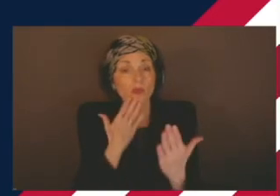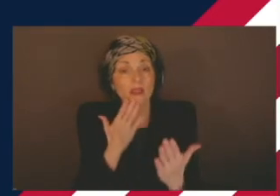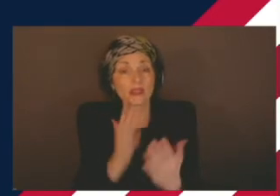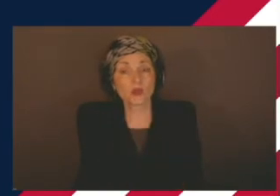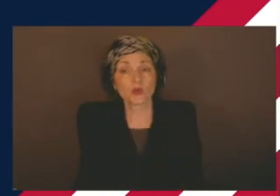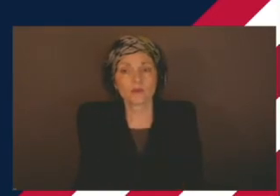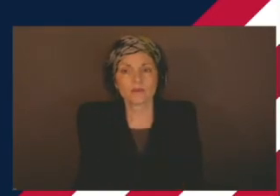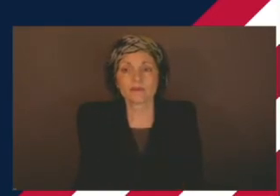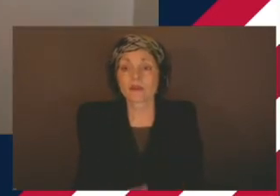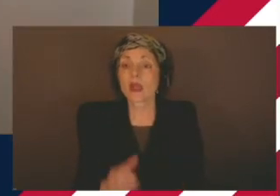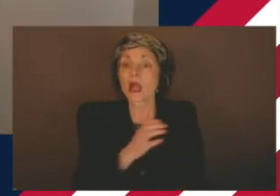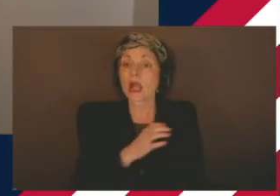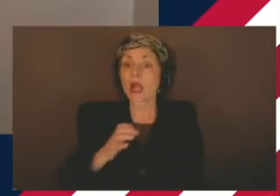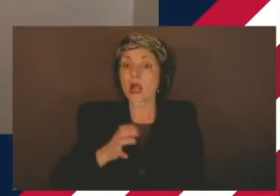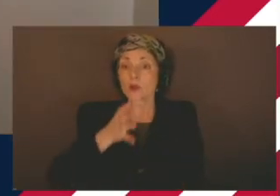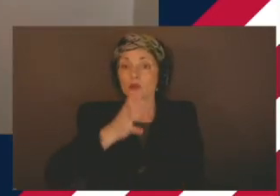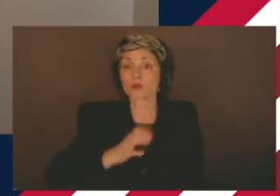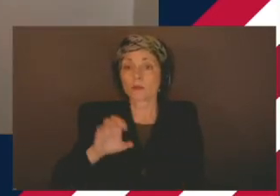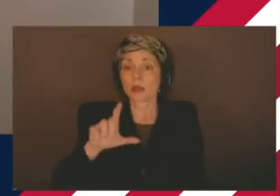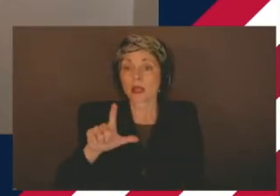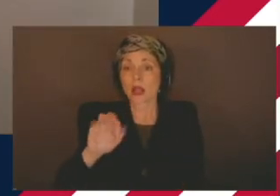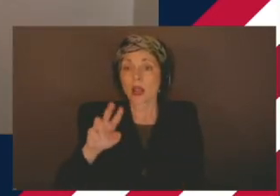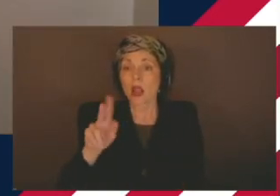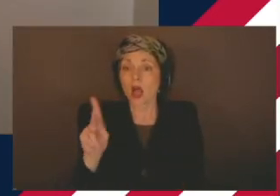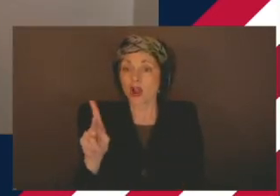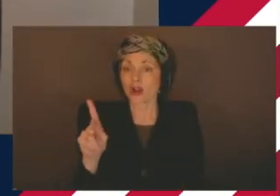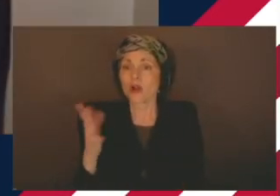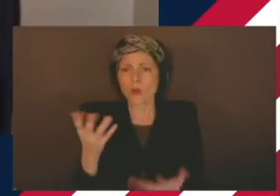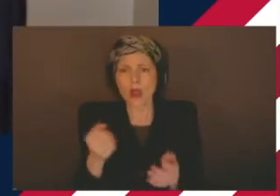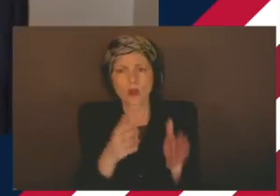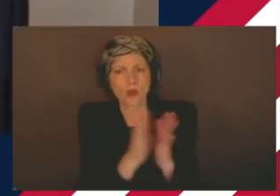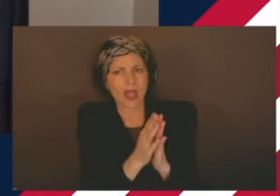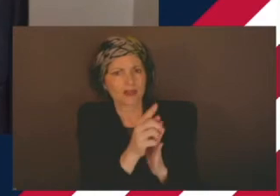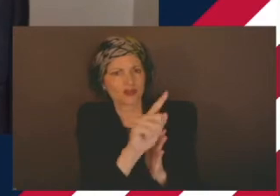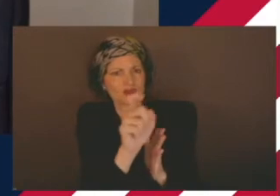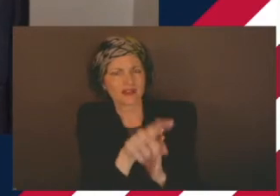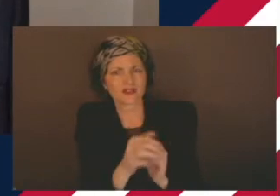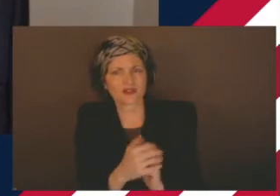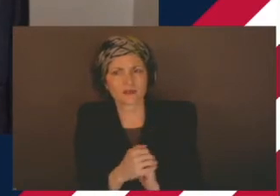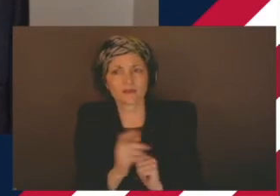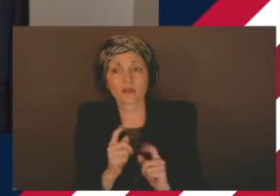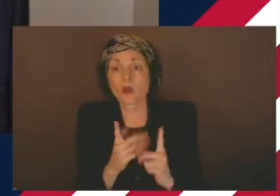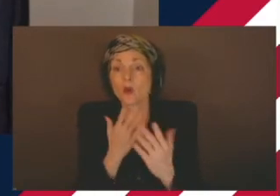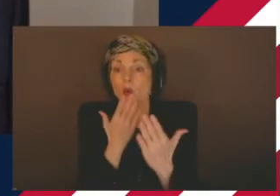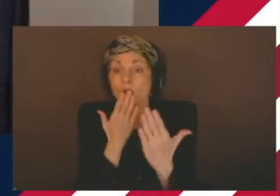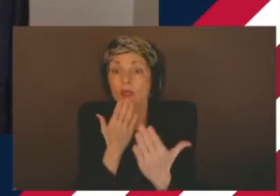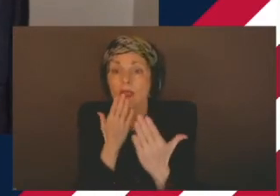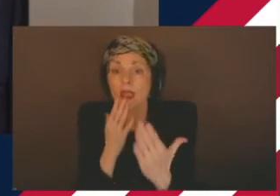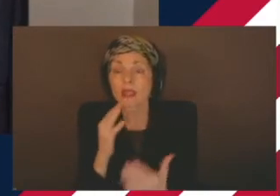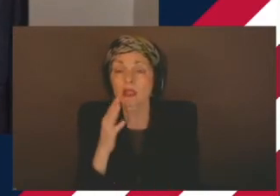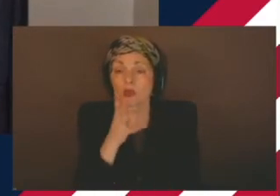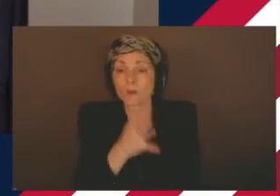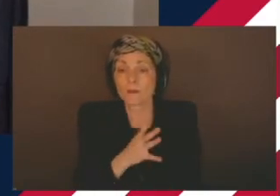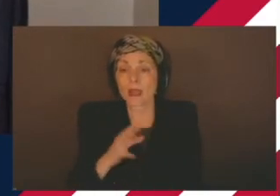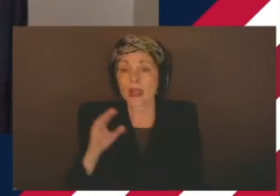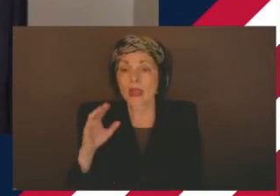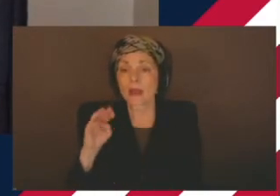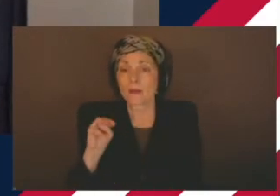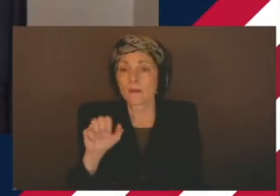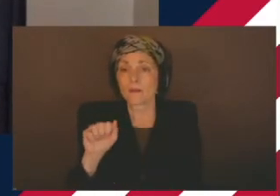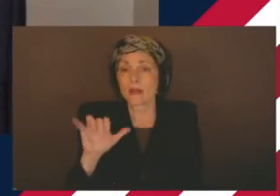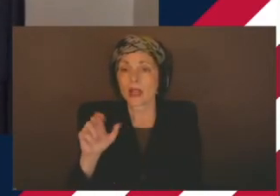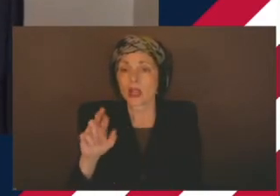a question. Thank you so much, Madam Mayor, and thank you, Brian,